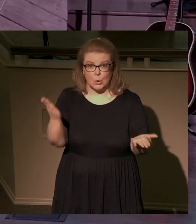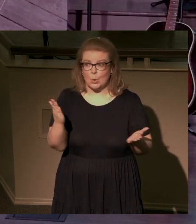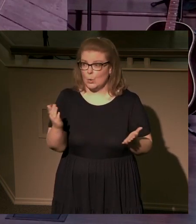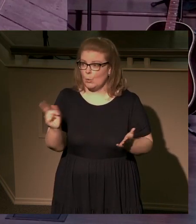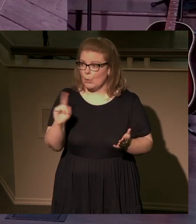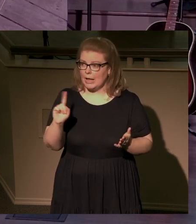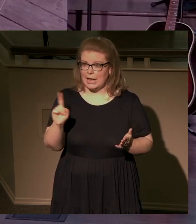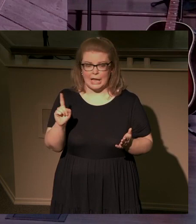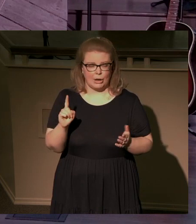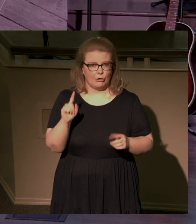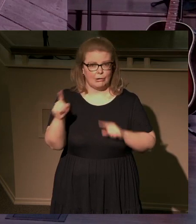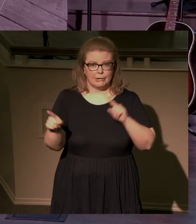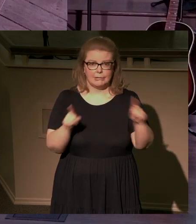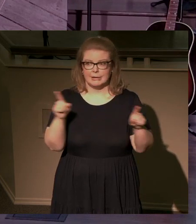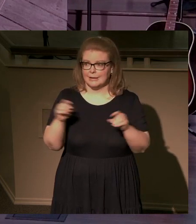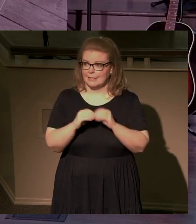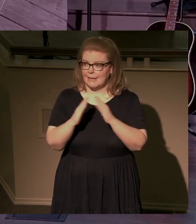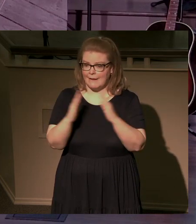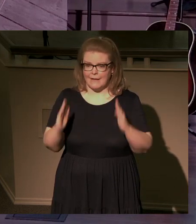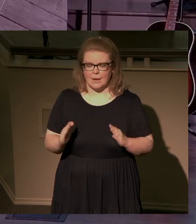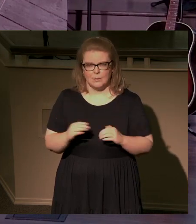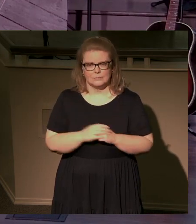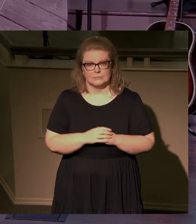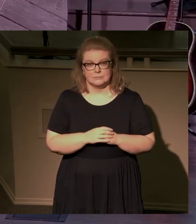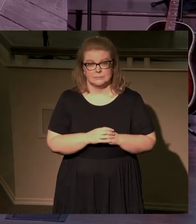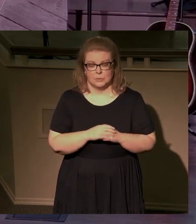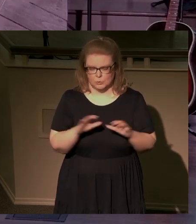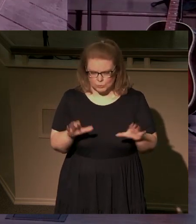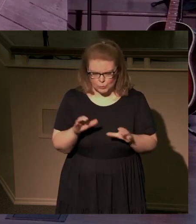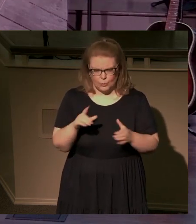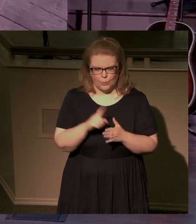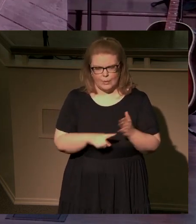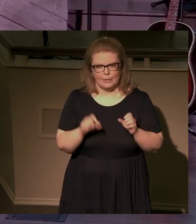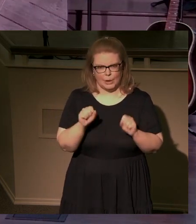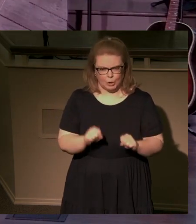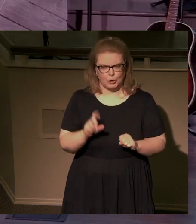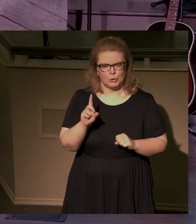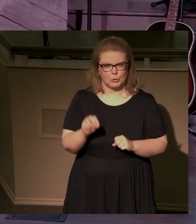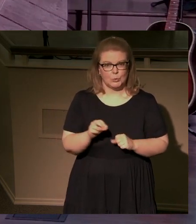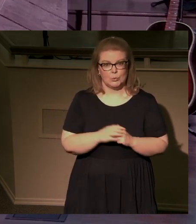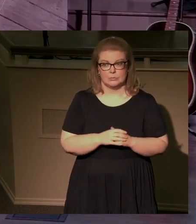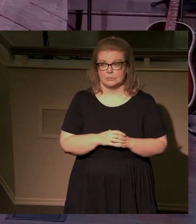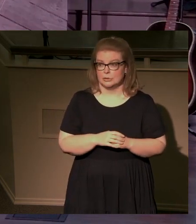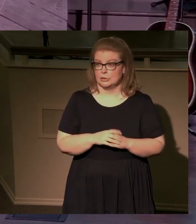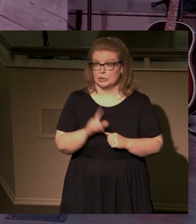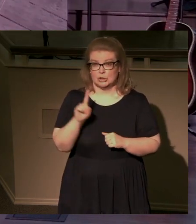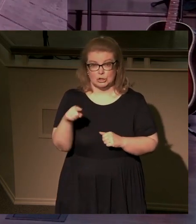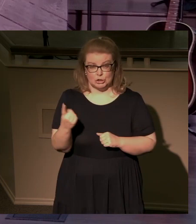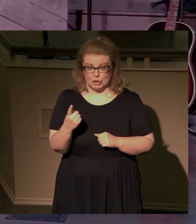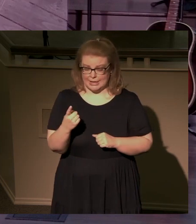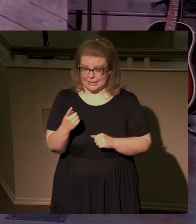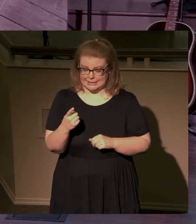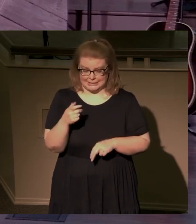other was. They were doing the only thing that they could do, which is just sit tight.